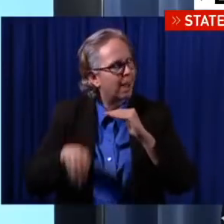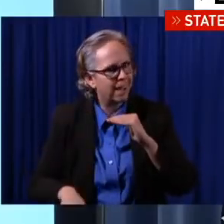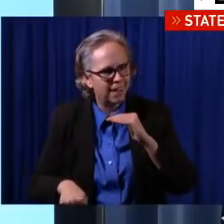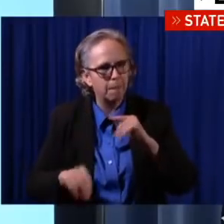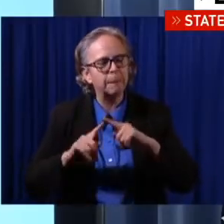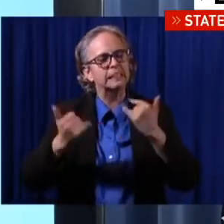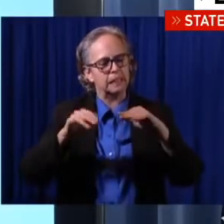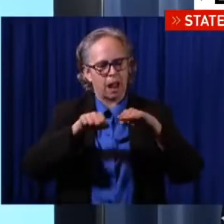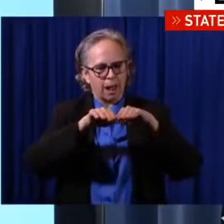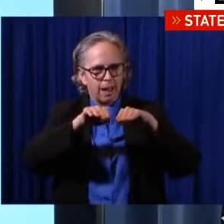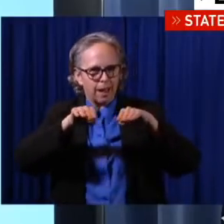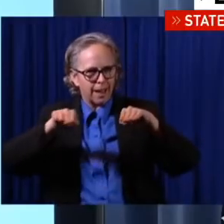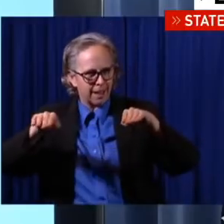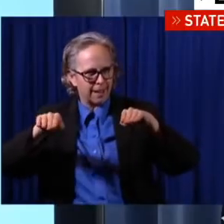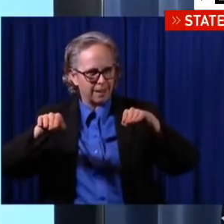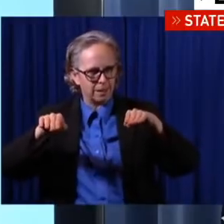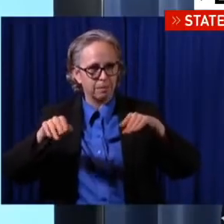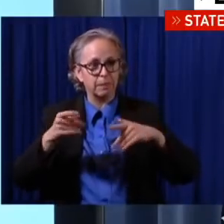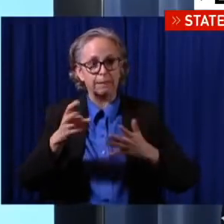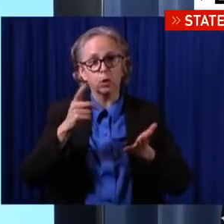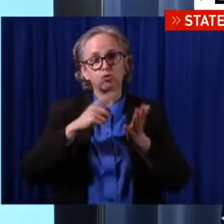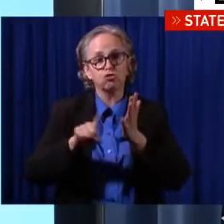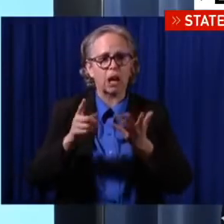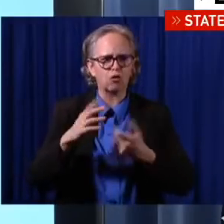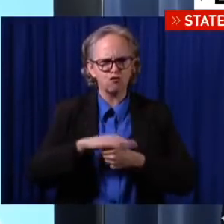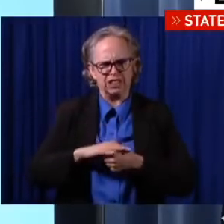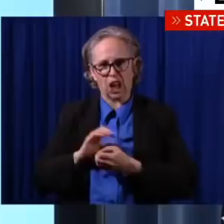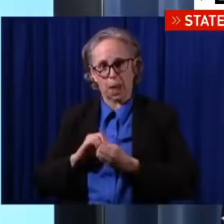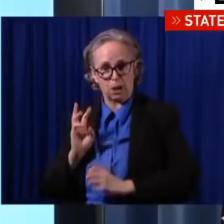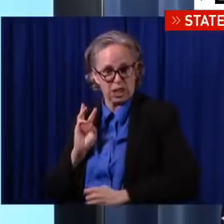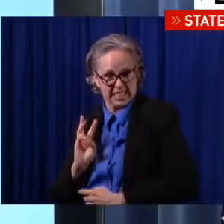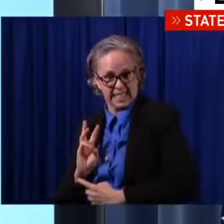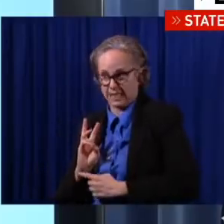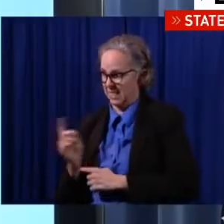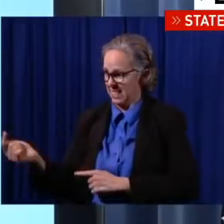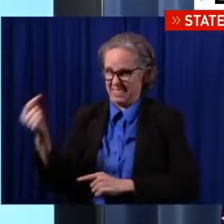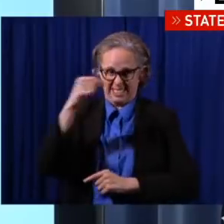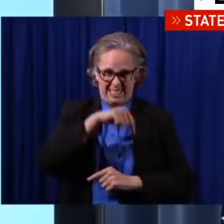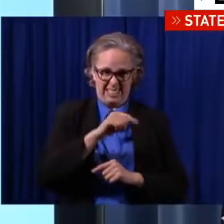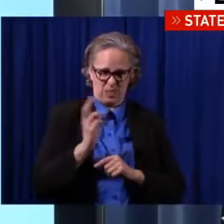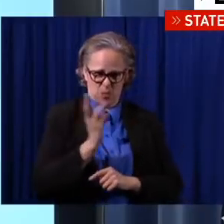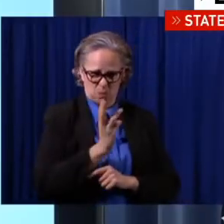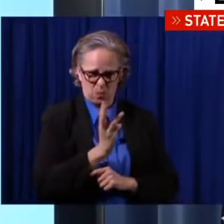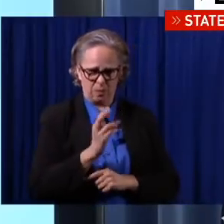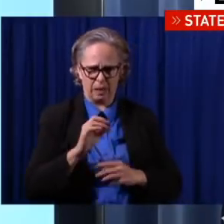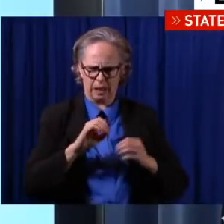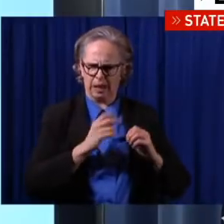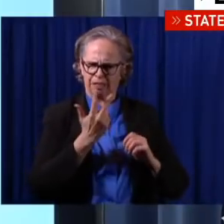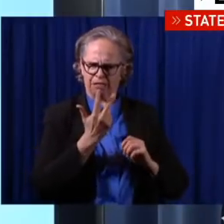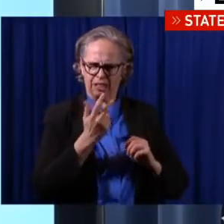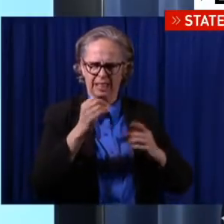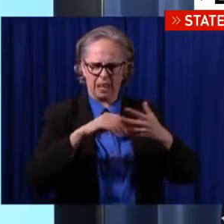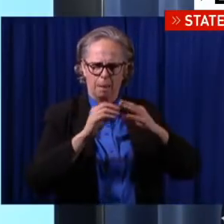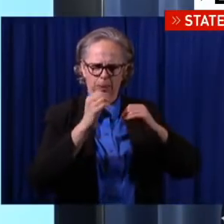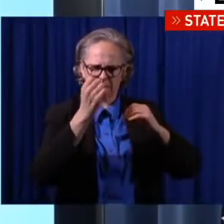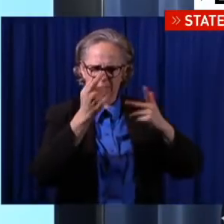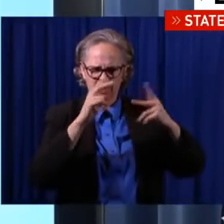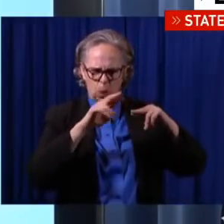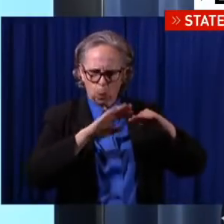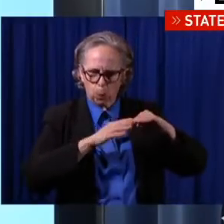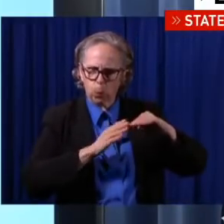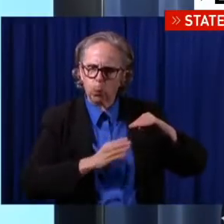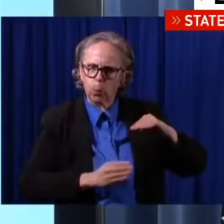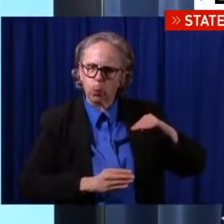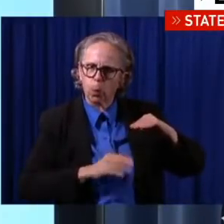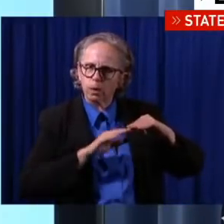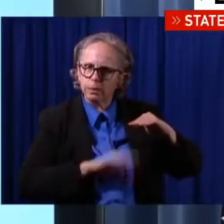look at Southwest, Region 6, Region 3, these numbers are moving a little bit. They're a little bit down from what